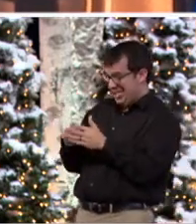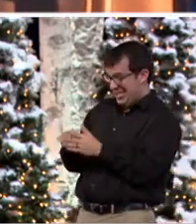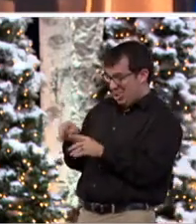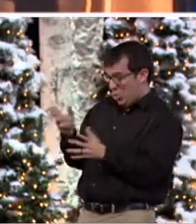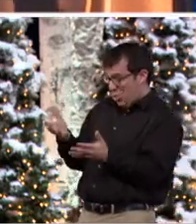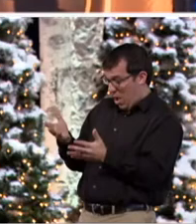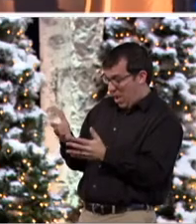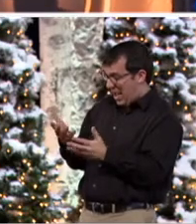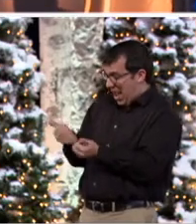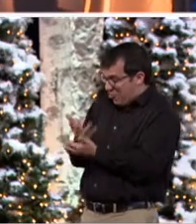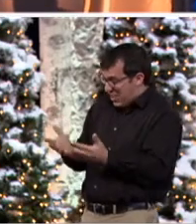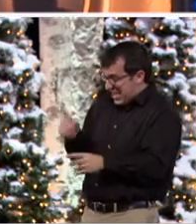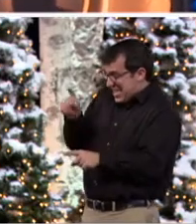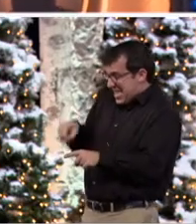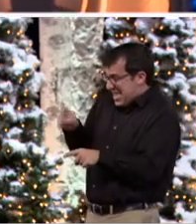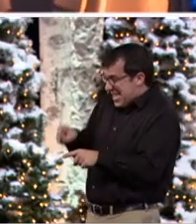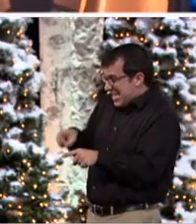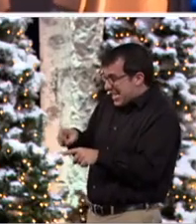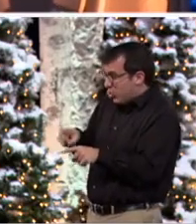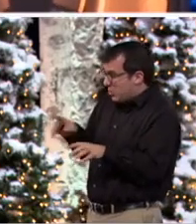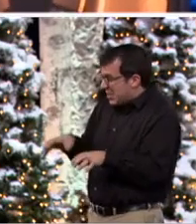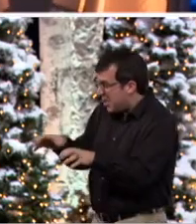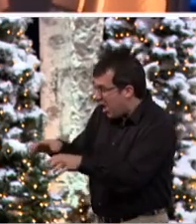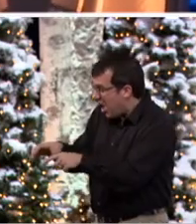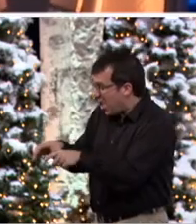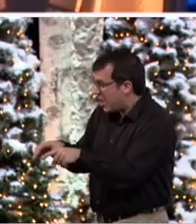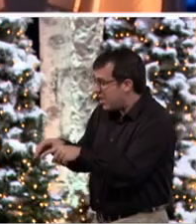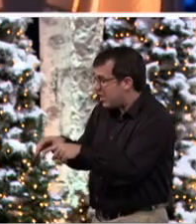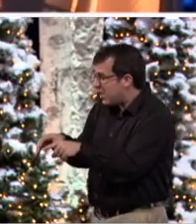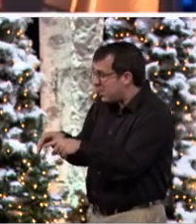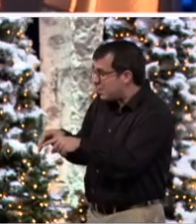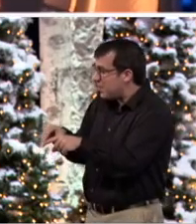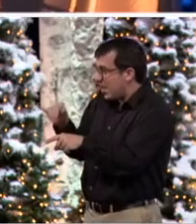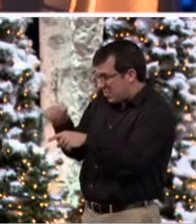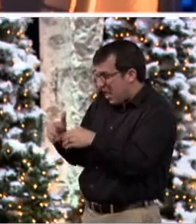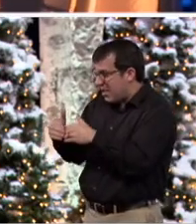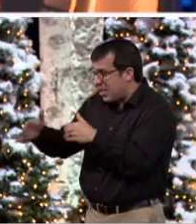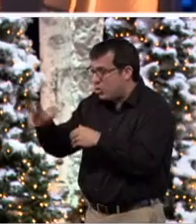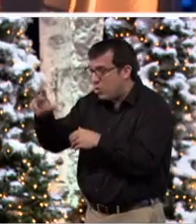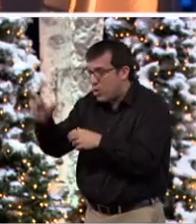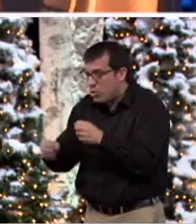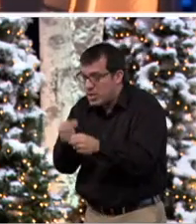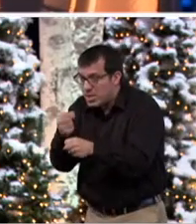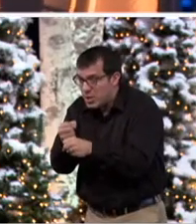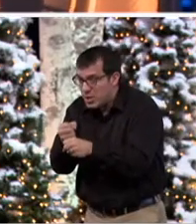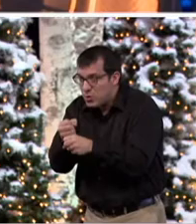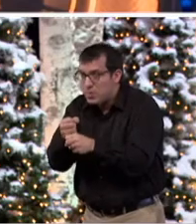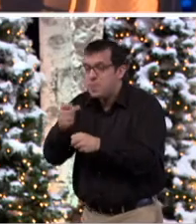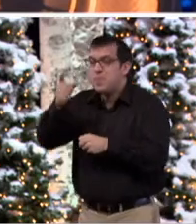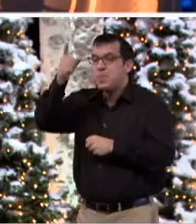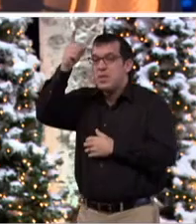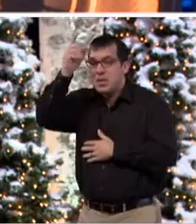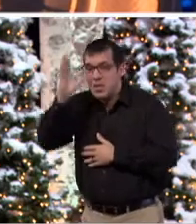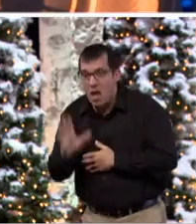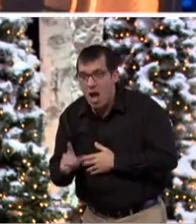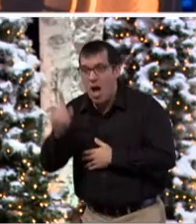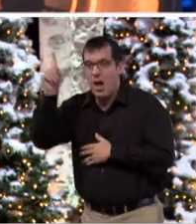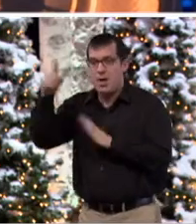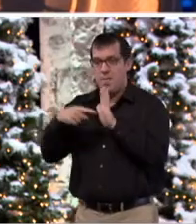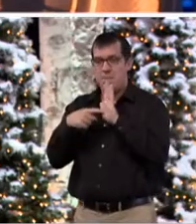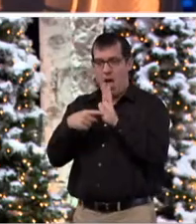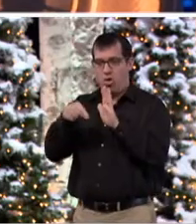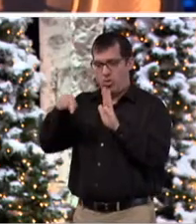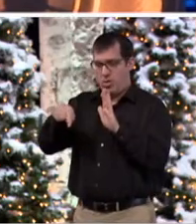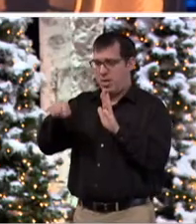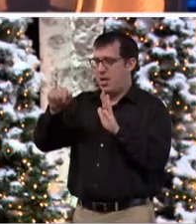that was needed to be done in the next 300 years, God modeled in Acts